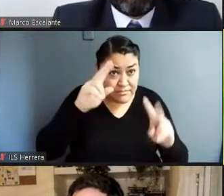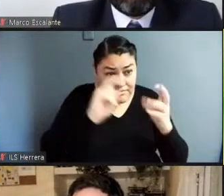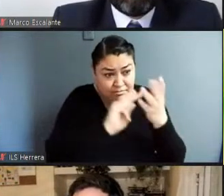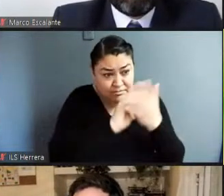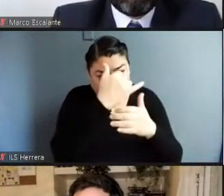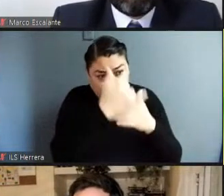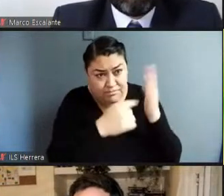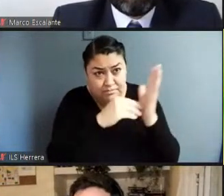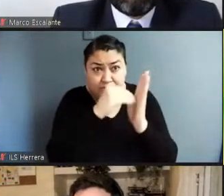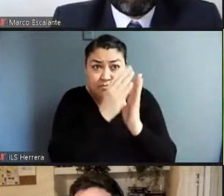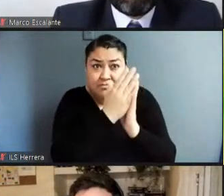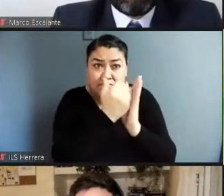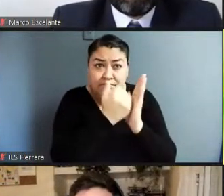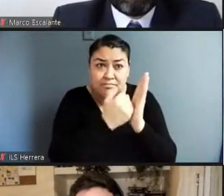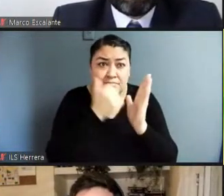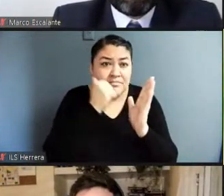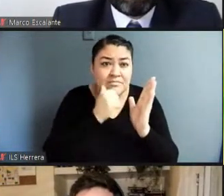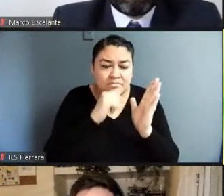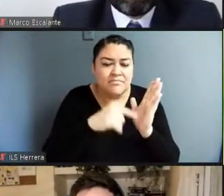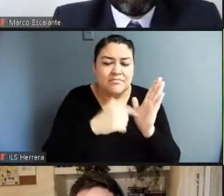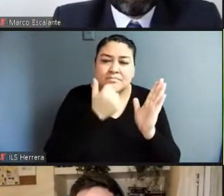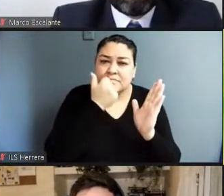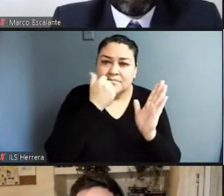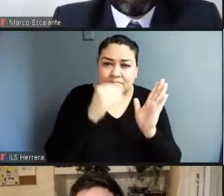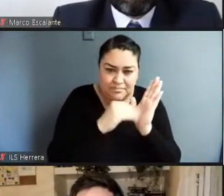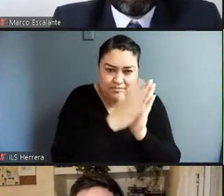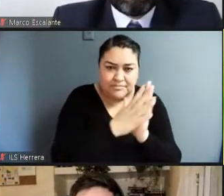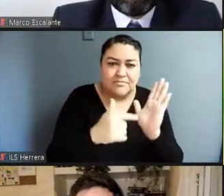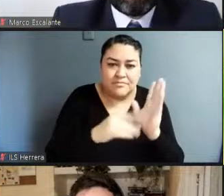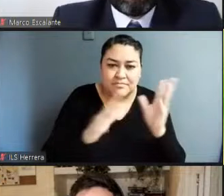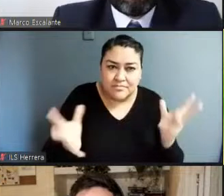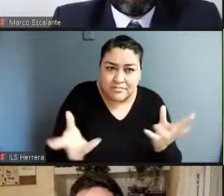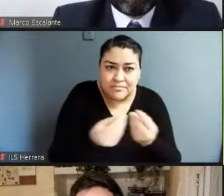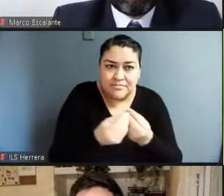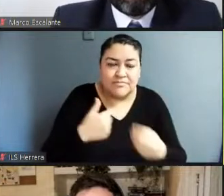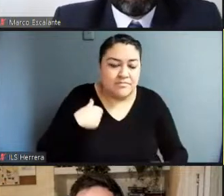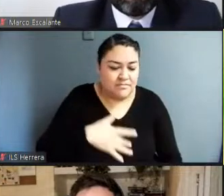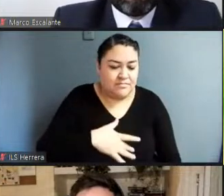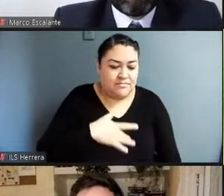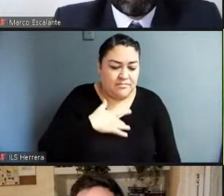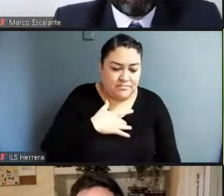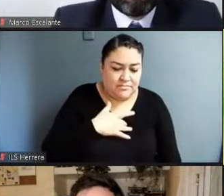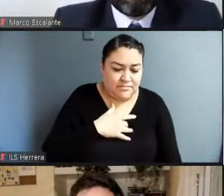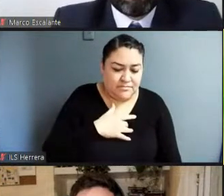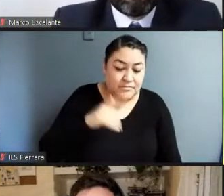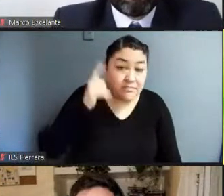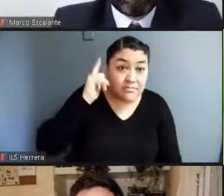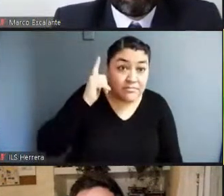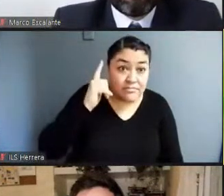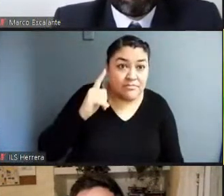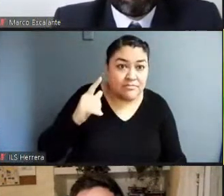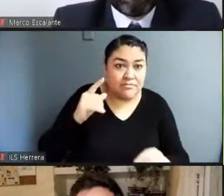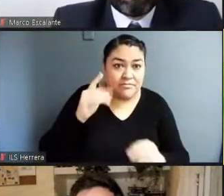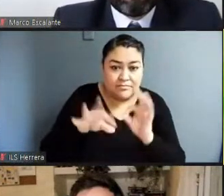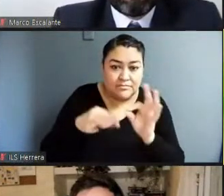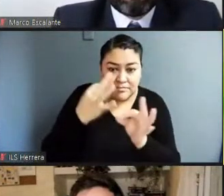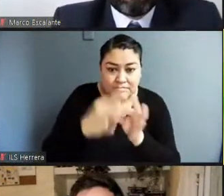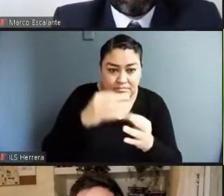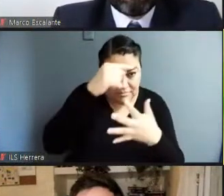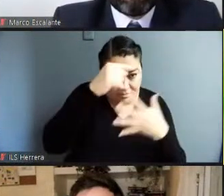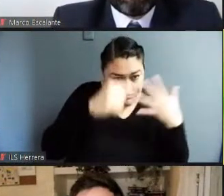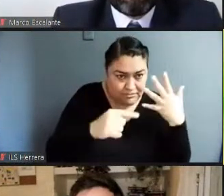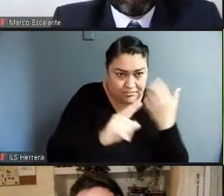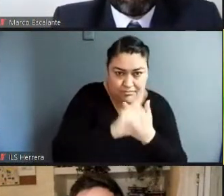professors participating in the review of the curriculum, of course, without leaving aside students. I really hope that this